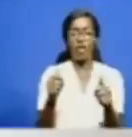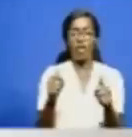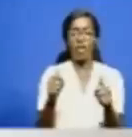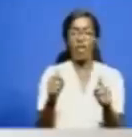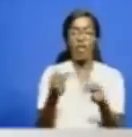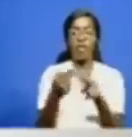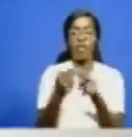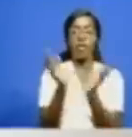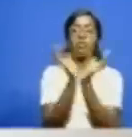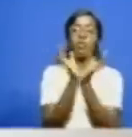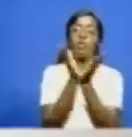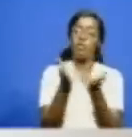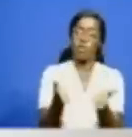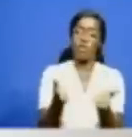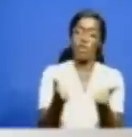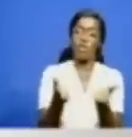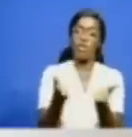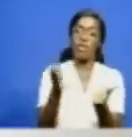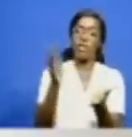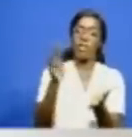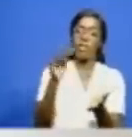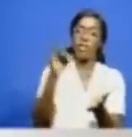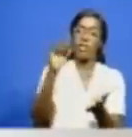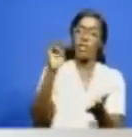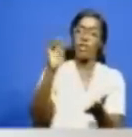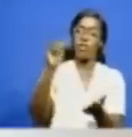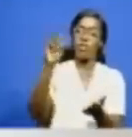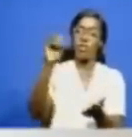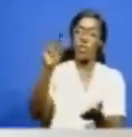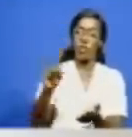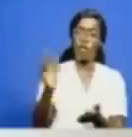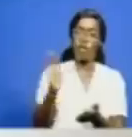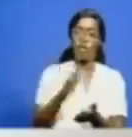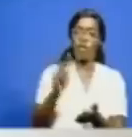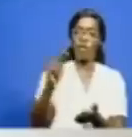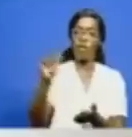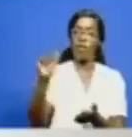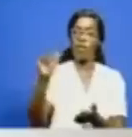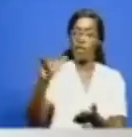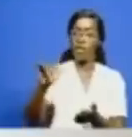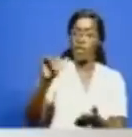this stadium the Simeon Nyachae Stadium, Kisii.